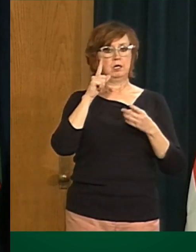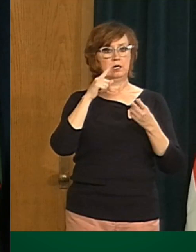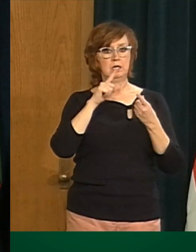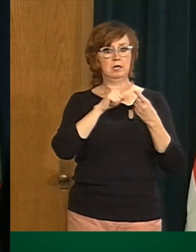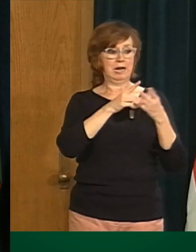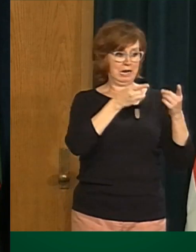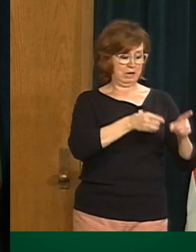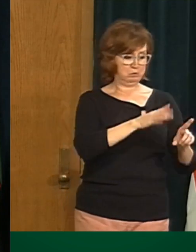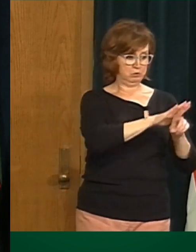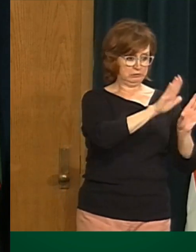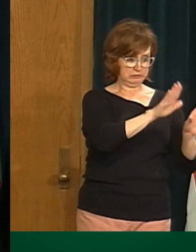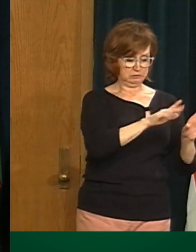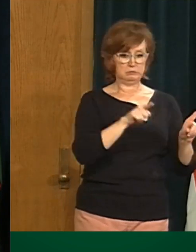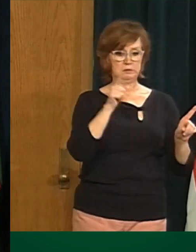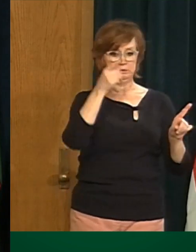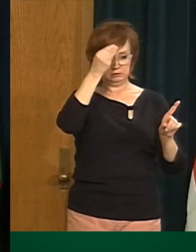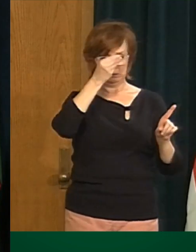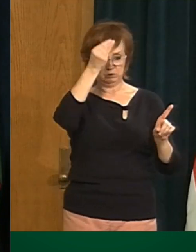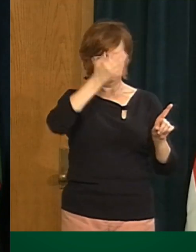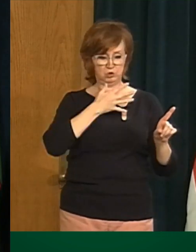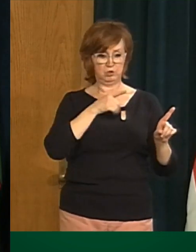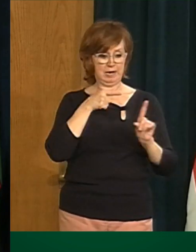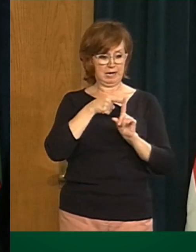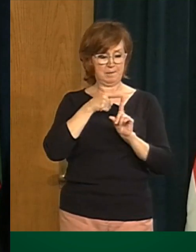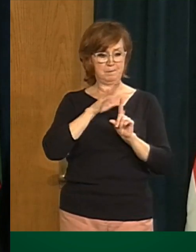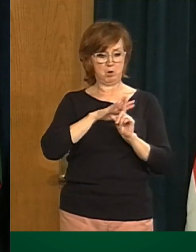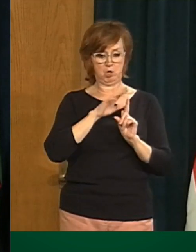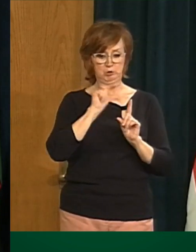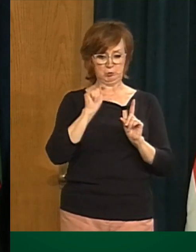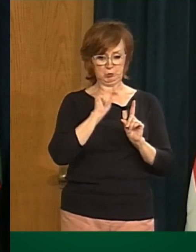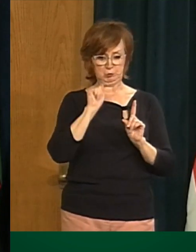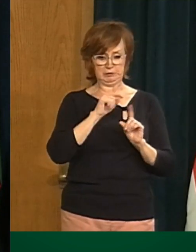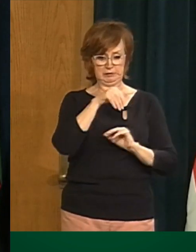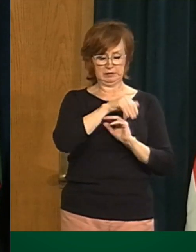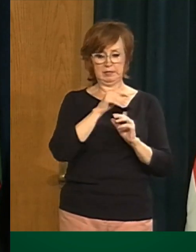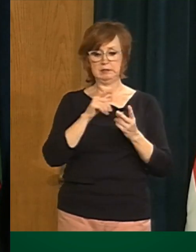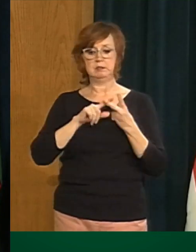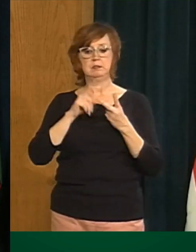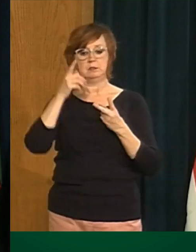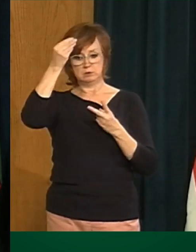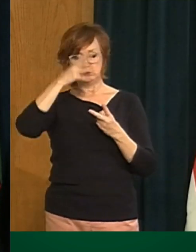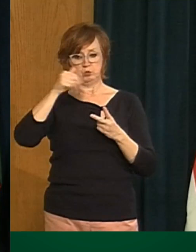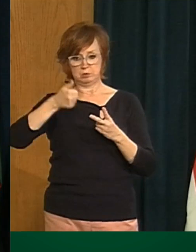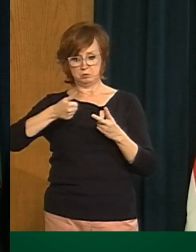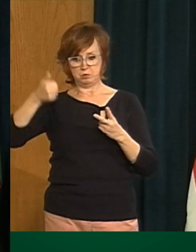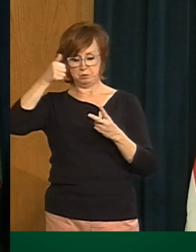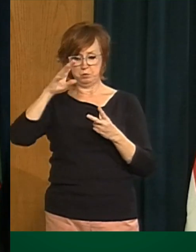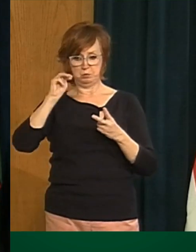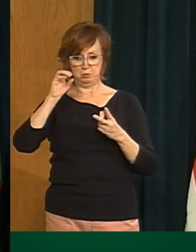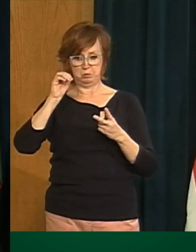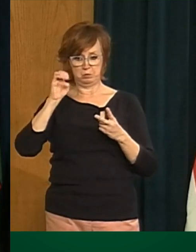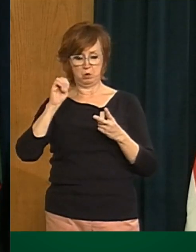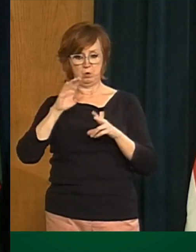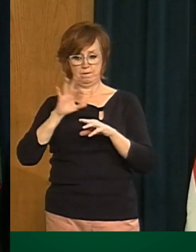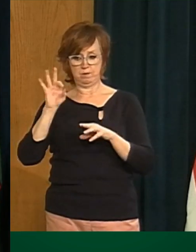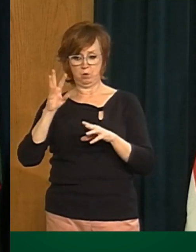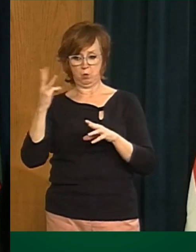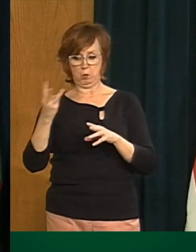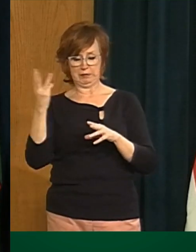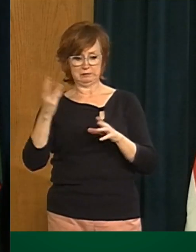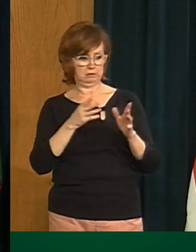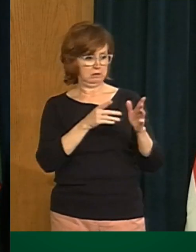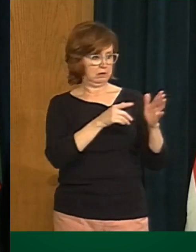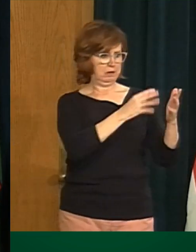Wednesday morning, and we informed the media at our first opportunity, which was Wednesday afternoon. I won't speak to what happened between